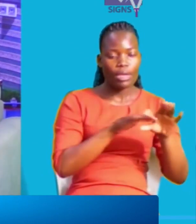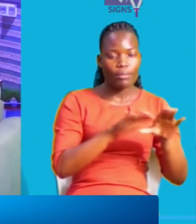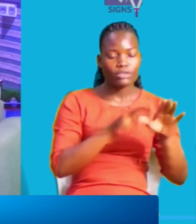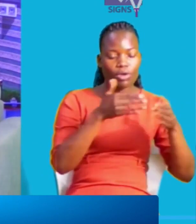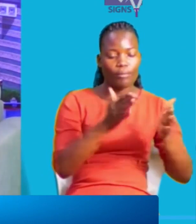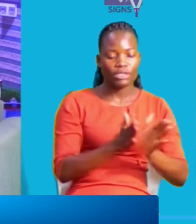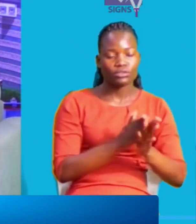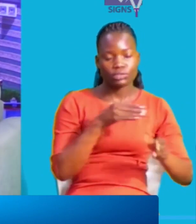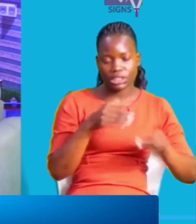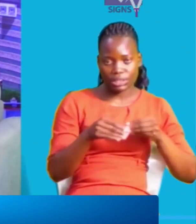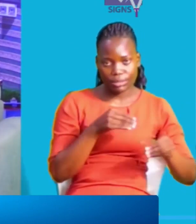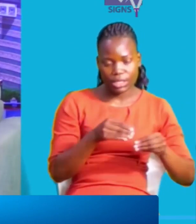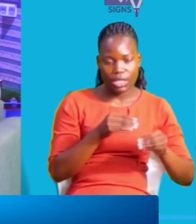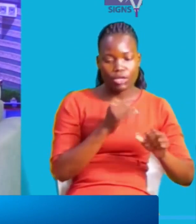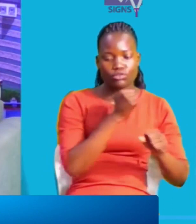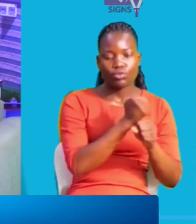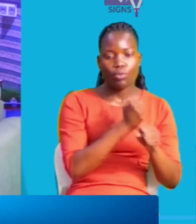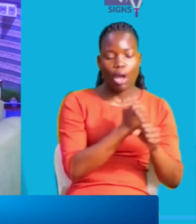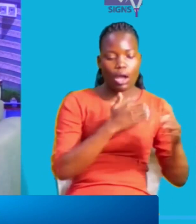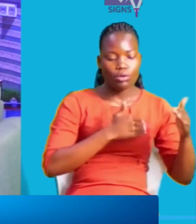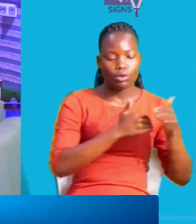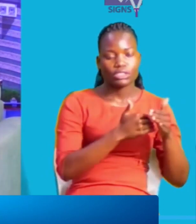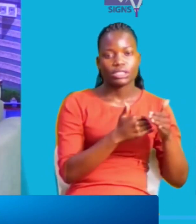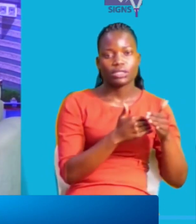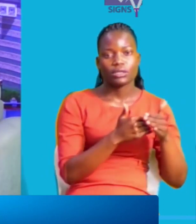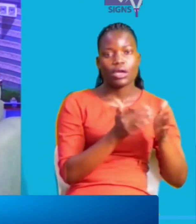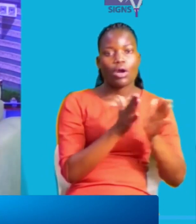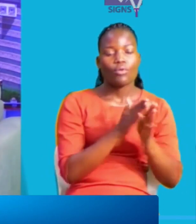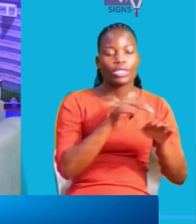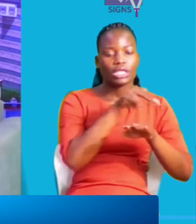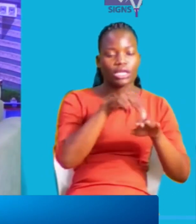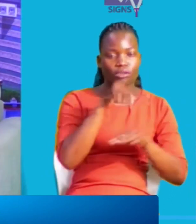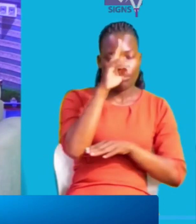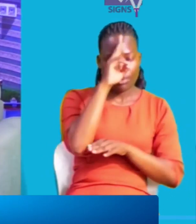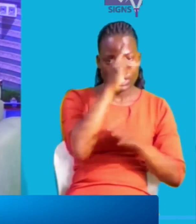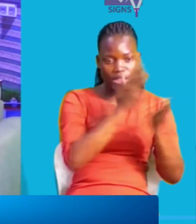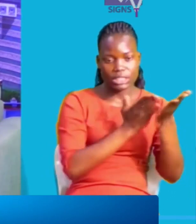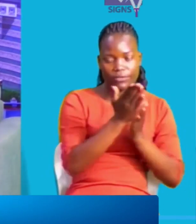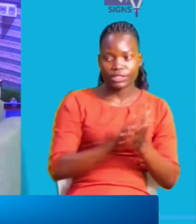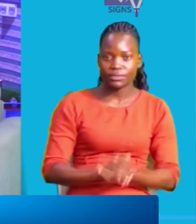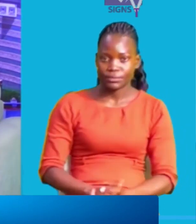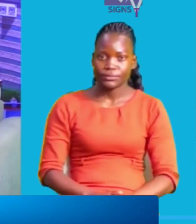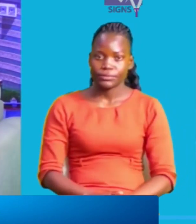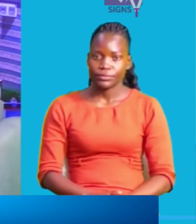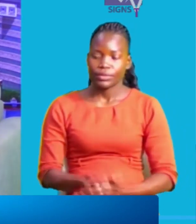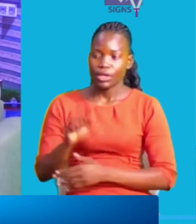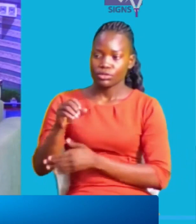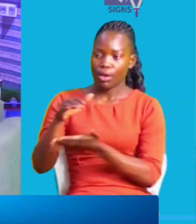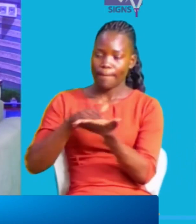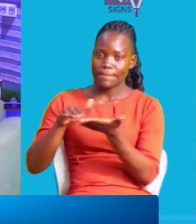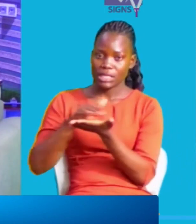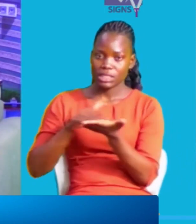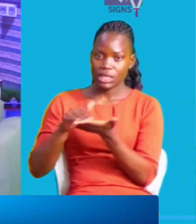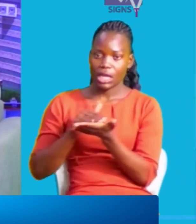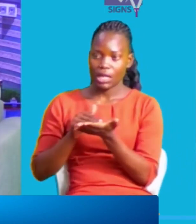persons with disability to work closely with the National Police Service. So you basically bring the